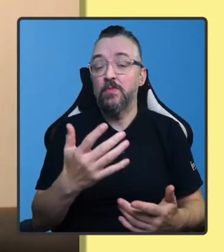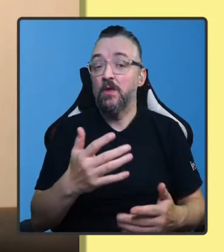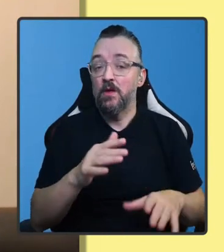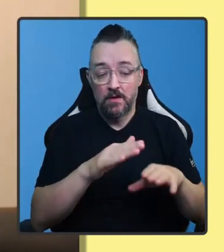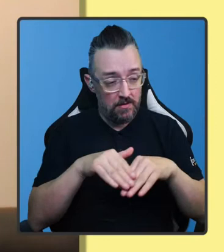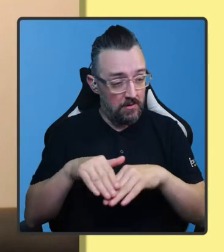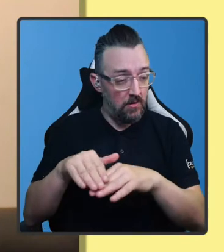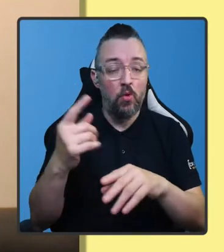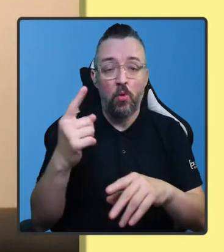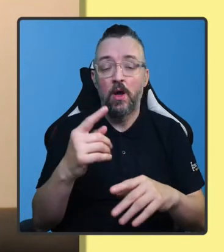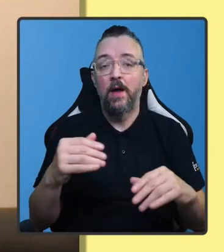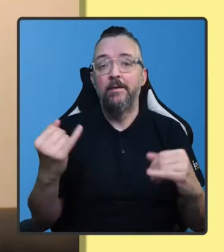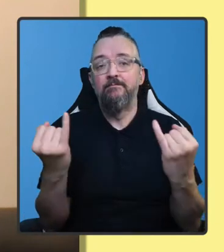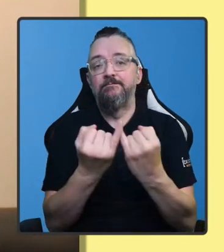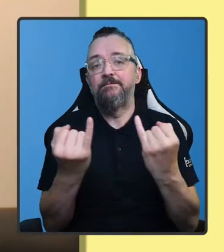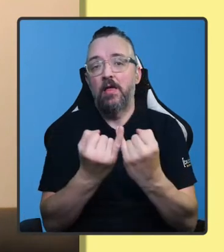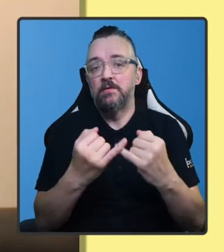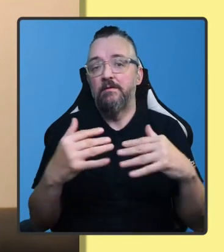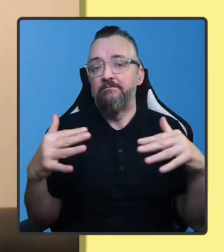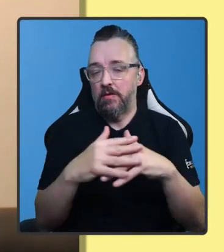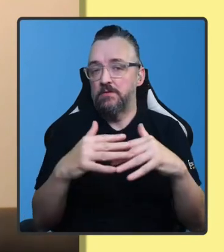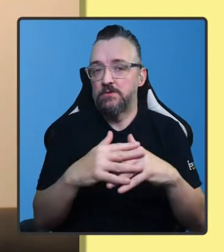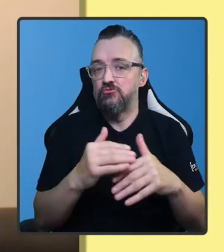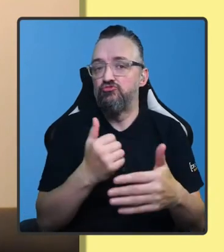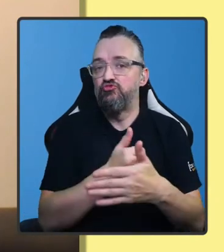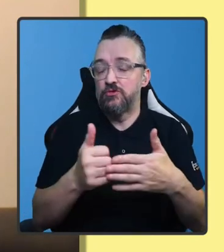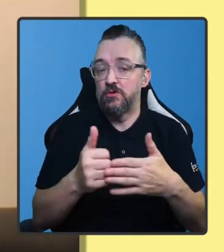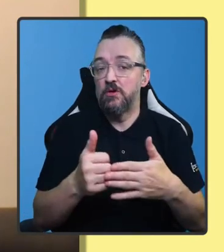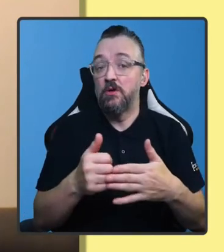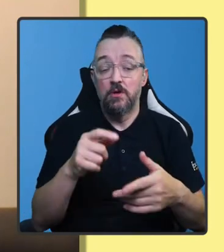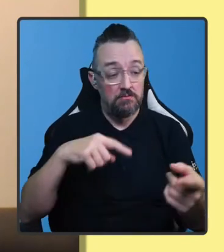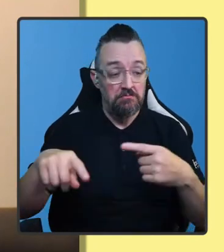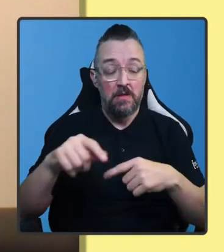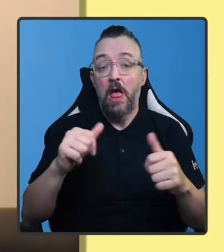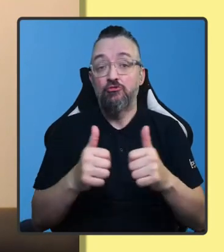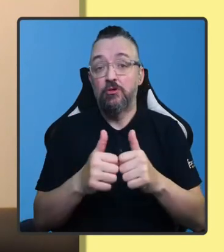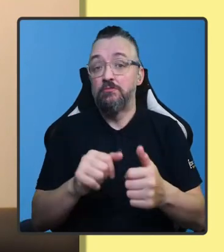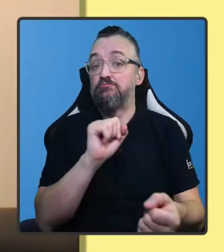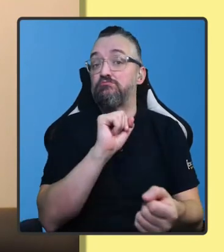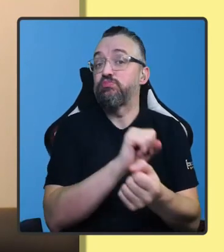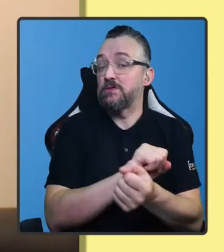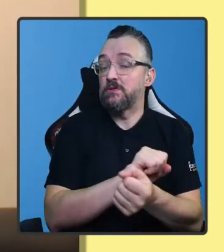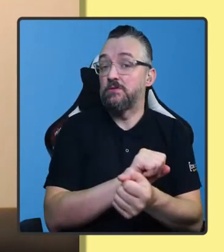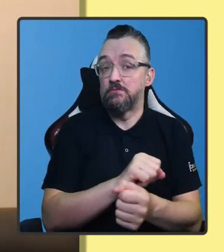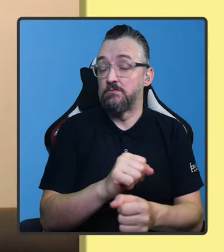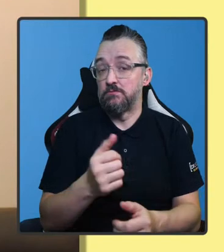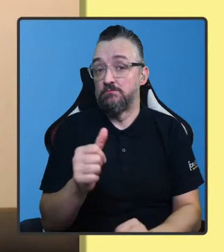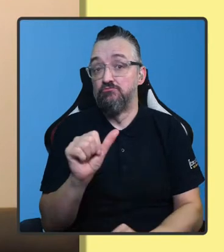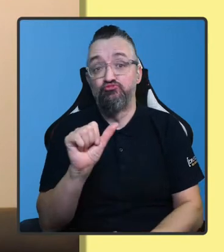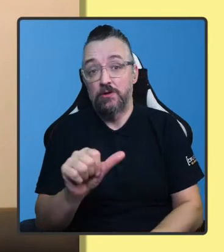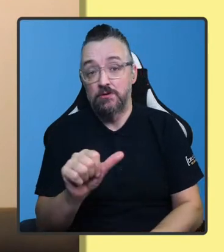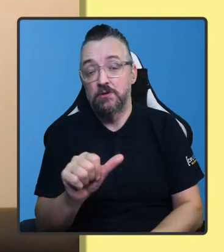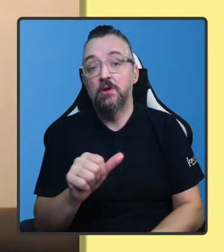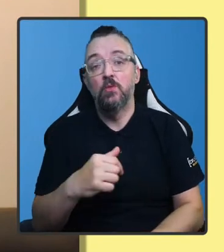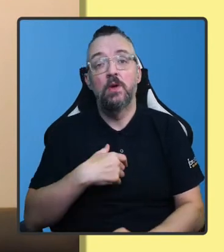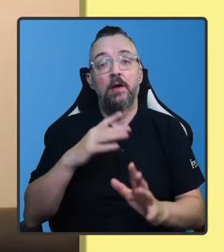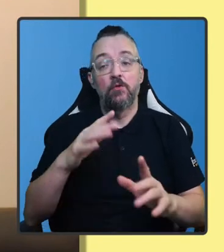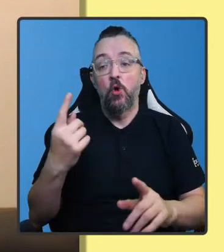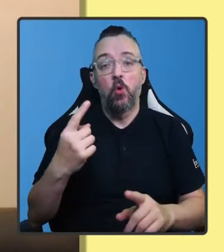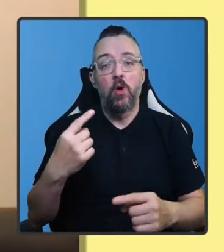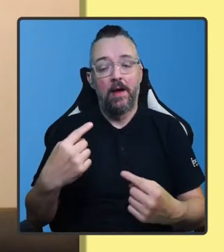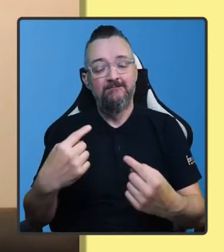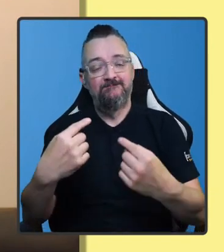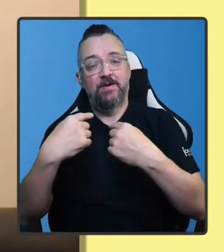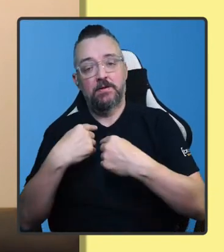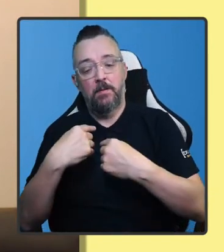are violent offences, where I think most people would reasonably agree a custodial sentence is justified. We have to keep victims and wider